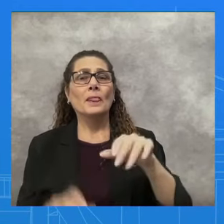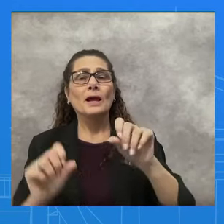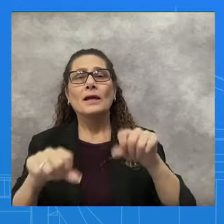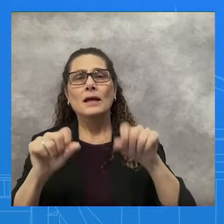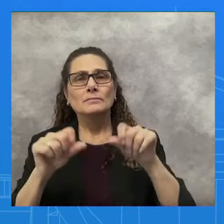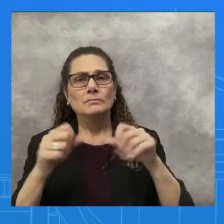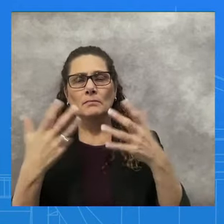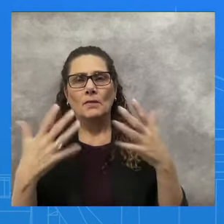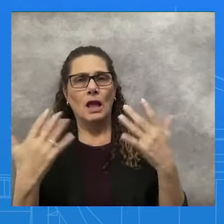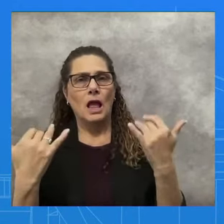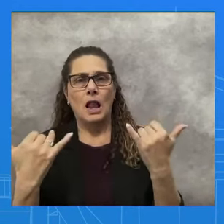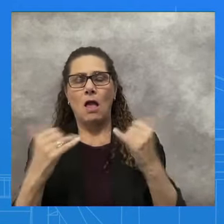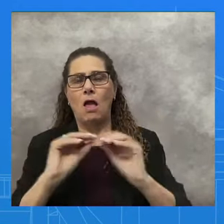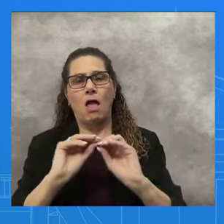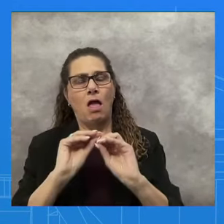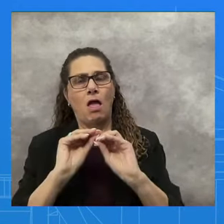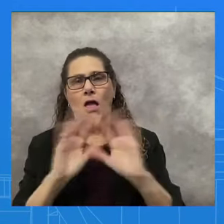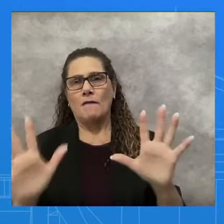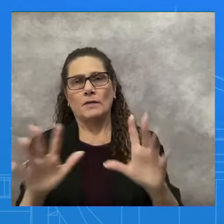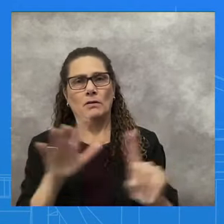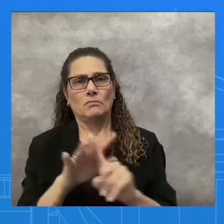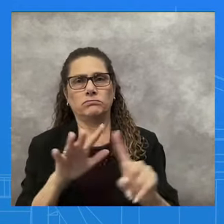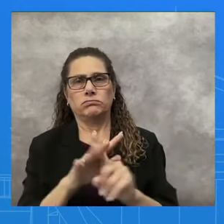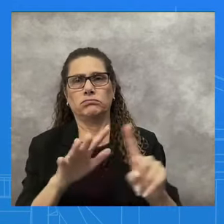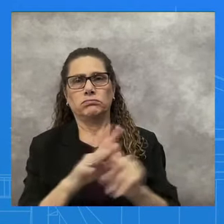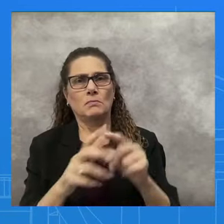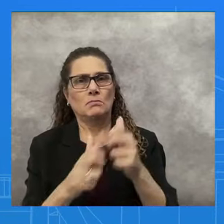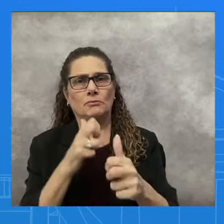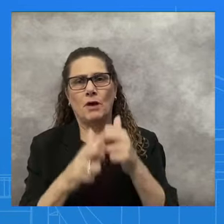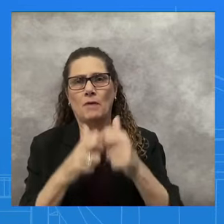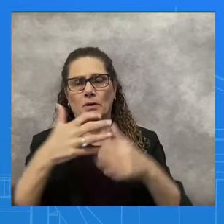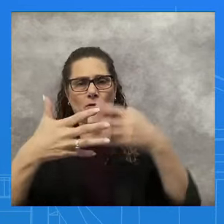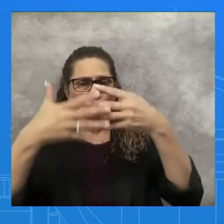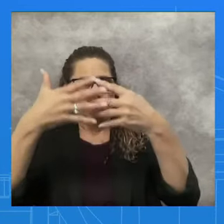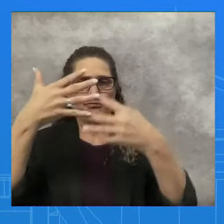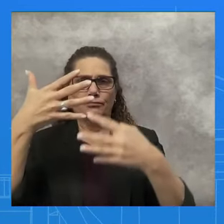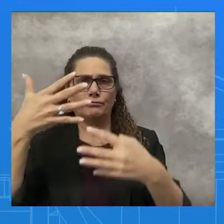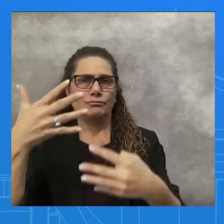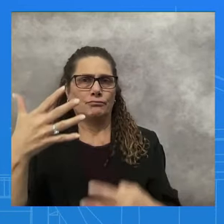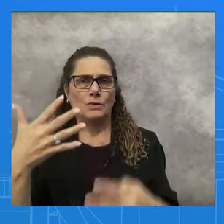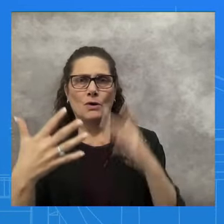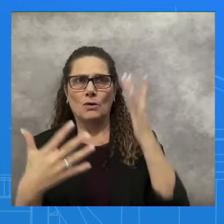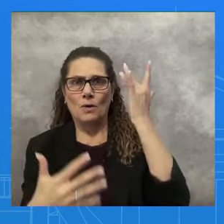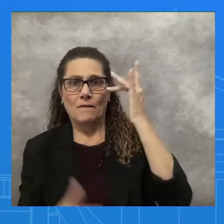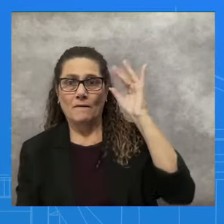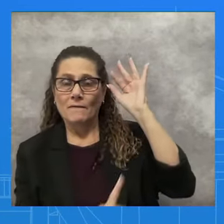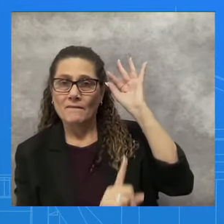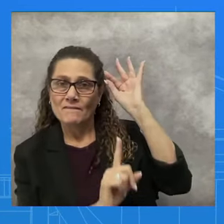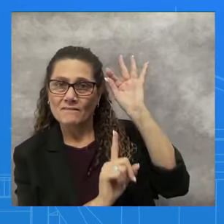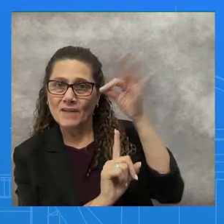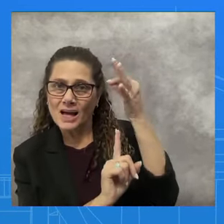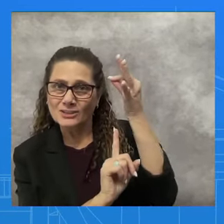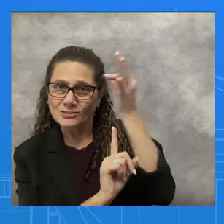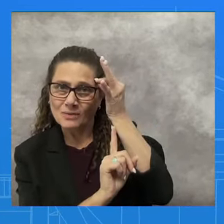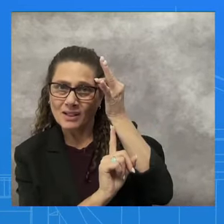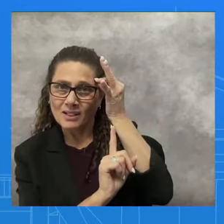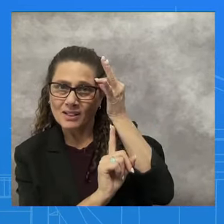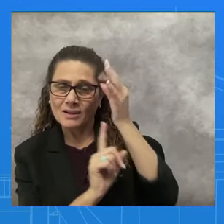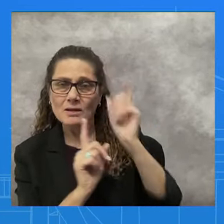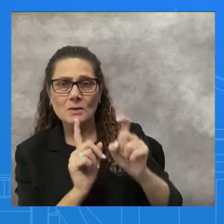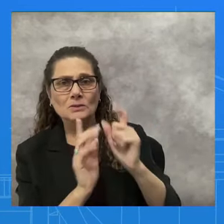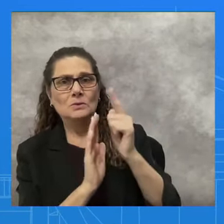addressed, and that's why federal legislation is important to this as well. But look, we're going